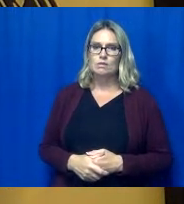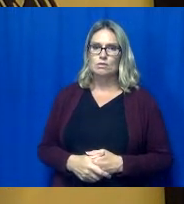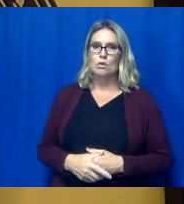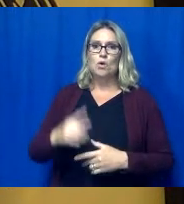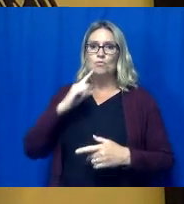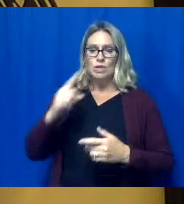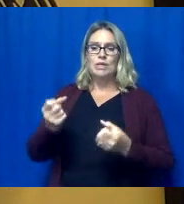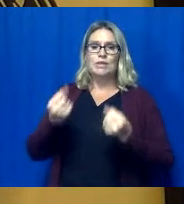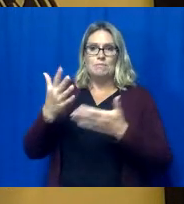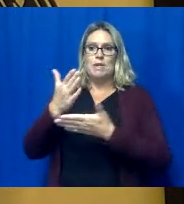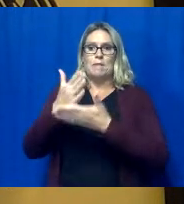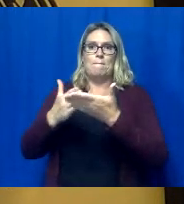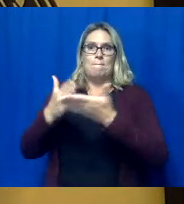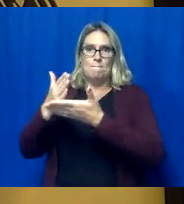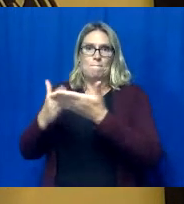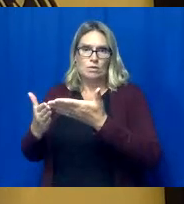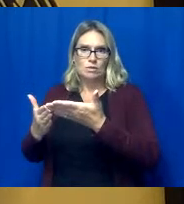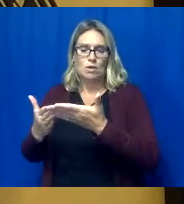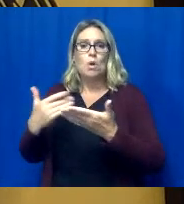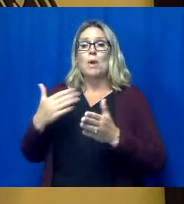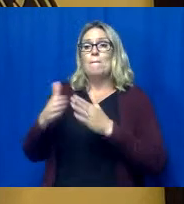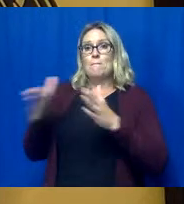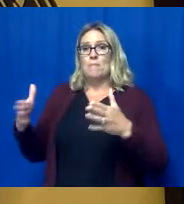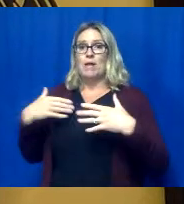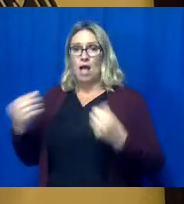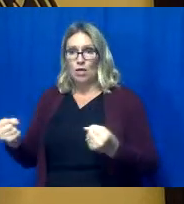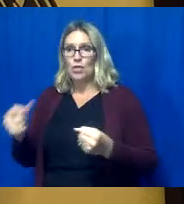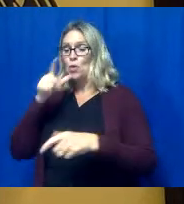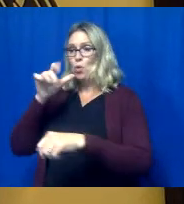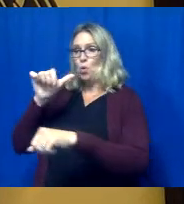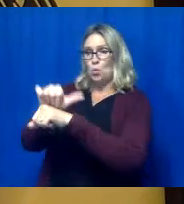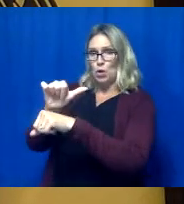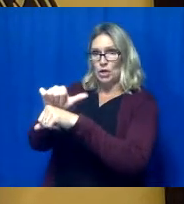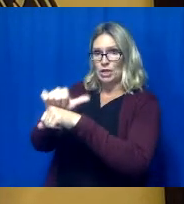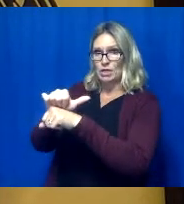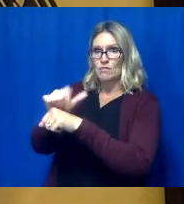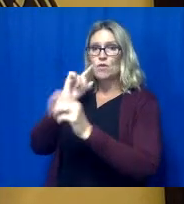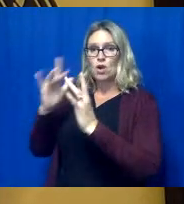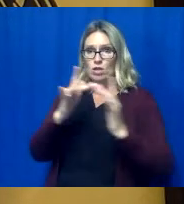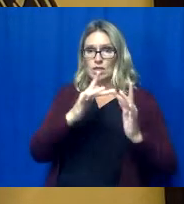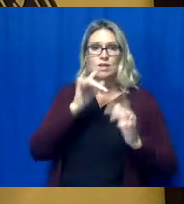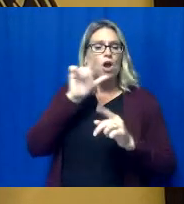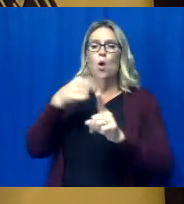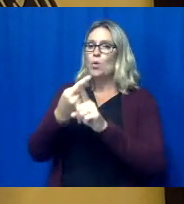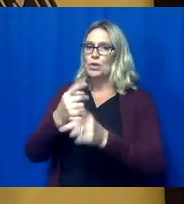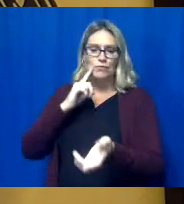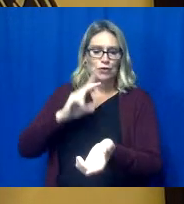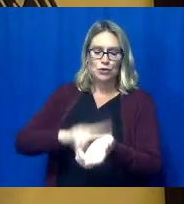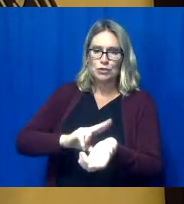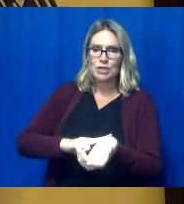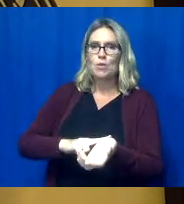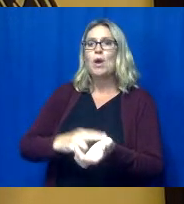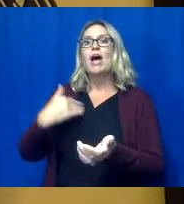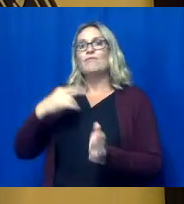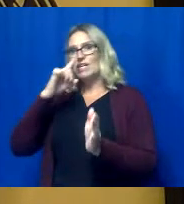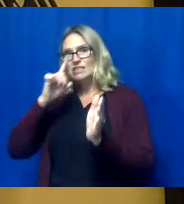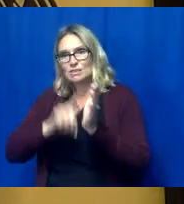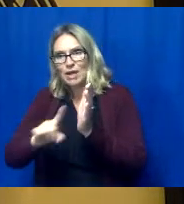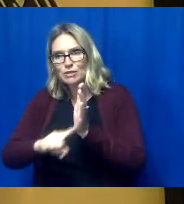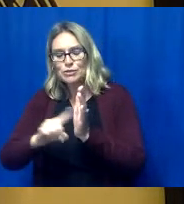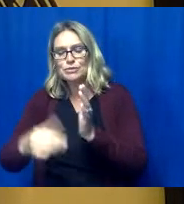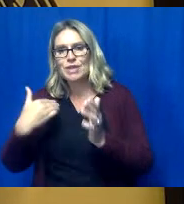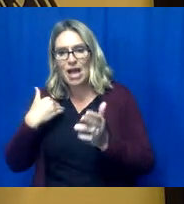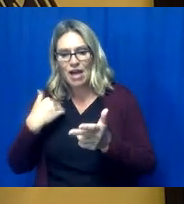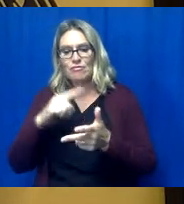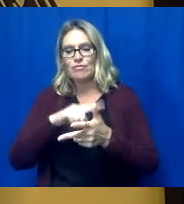process because we have public health folks that work on it, not just the nursing staff, but we've got inspectors working on it. And